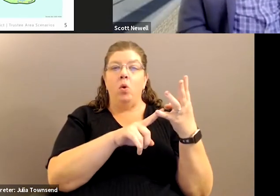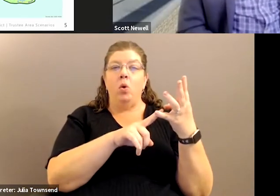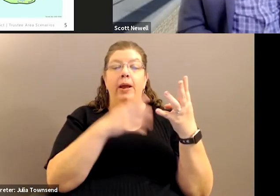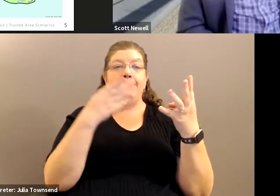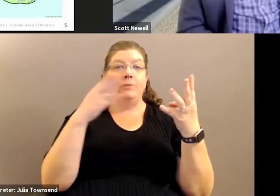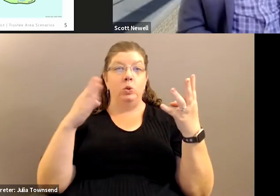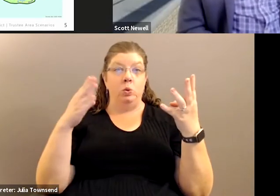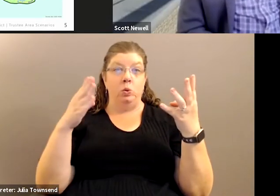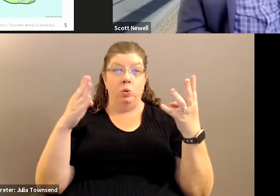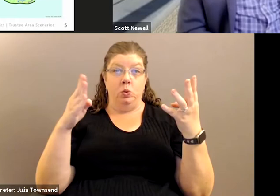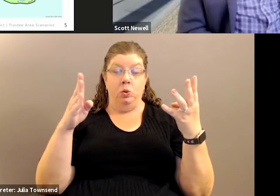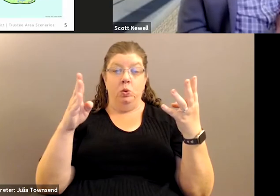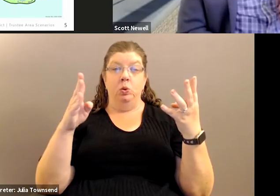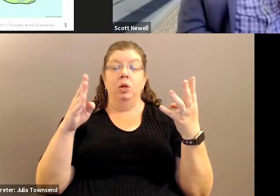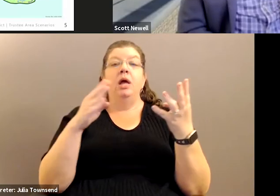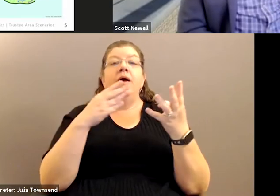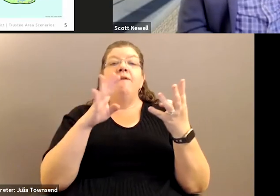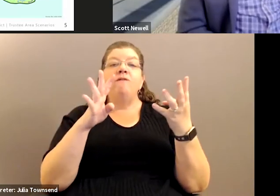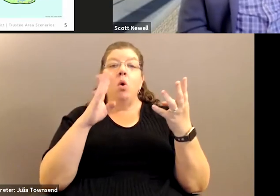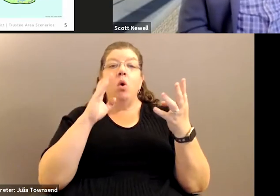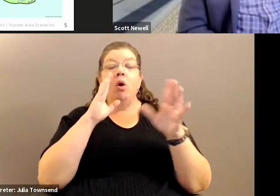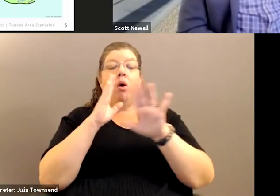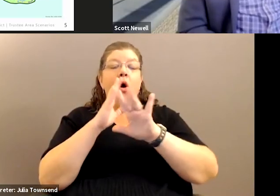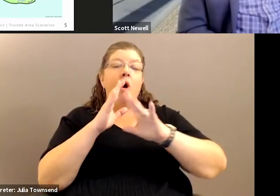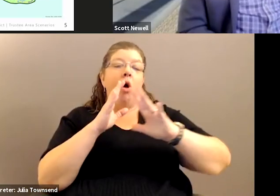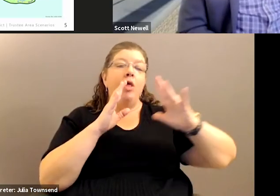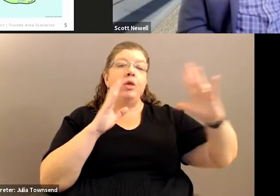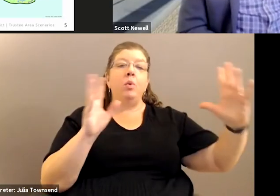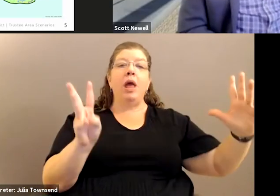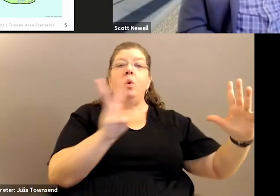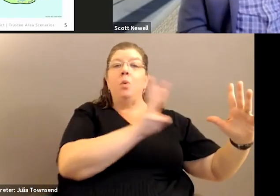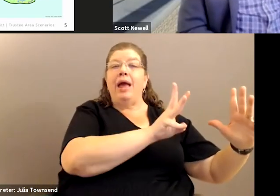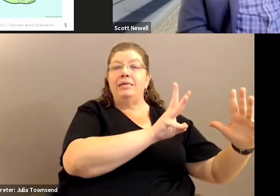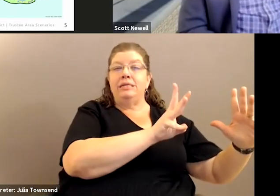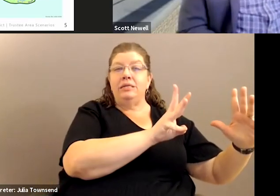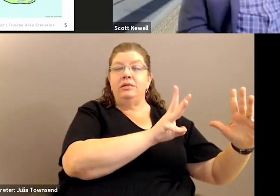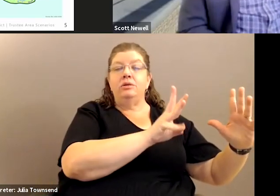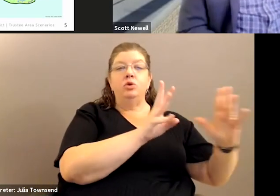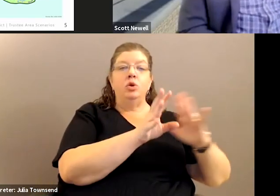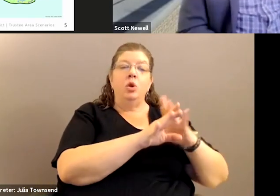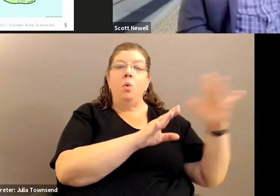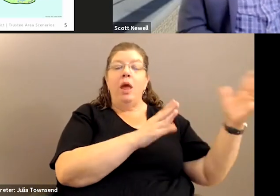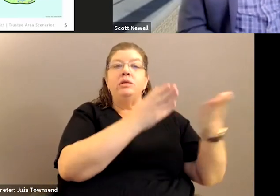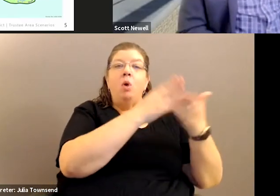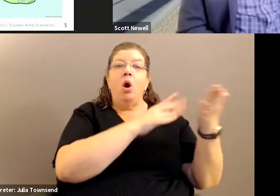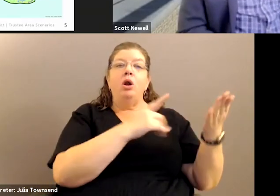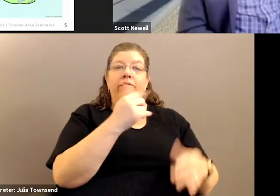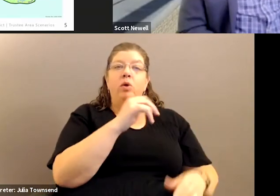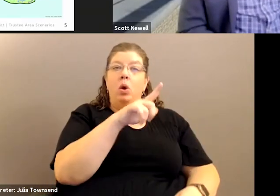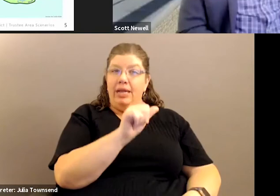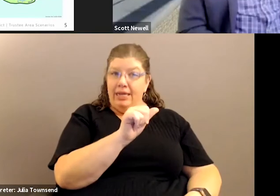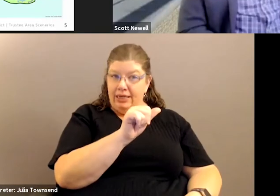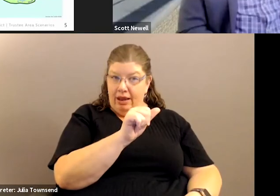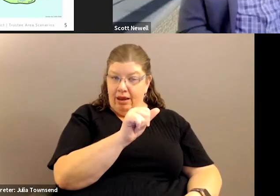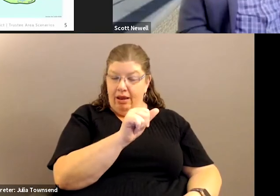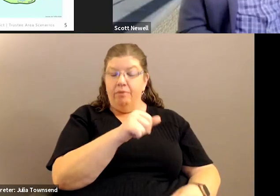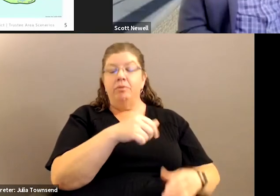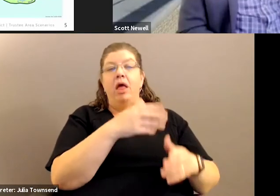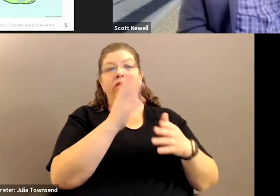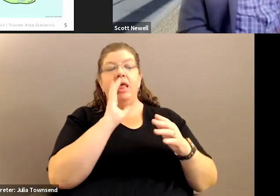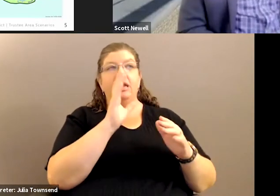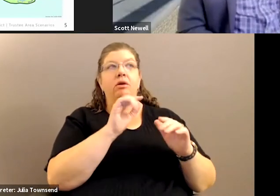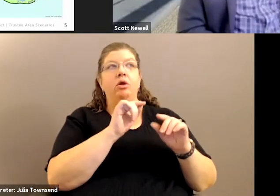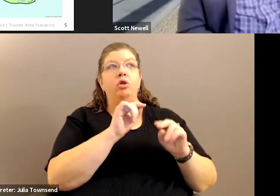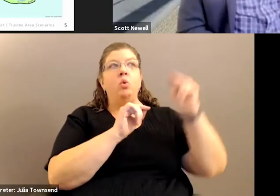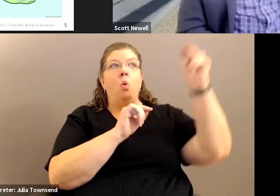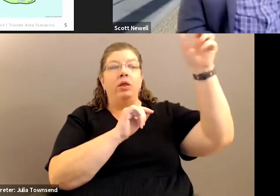blue and so number four goes all the way west uh to the west side of goleta and then as you can see apportionment north and